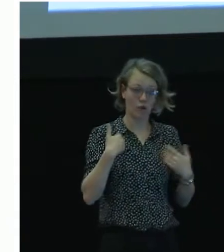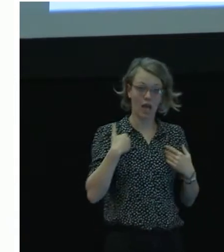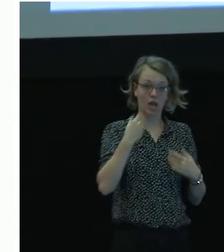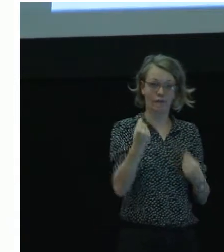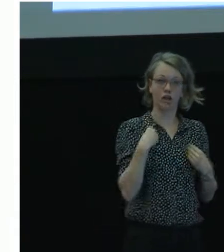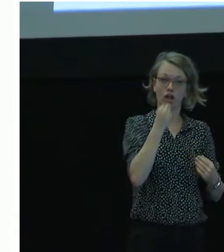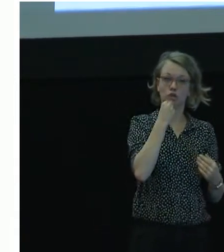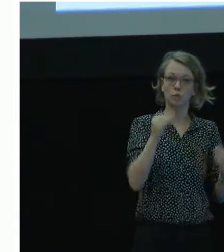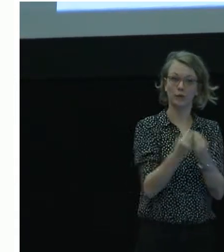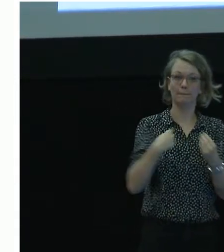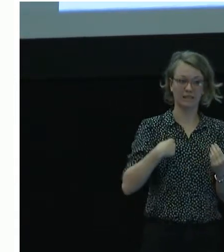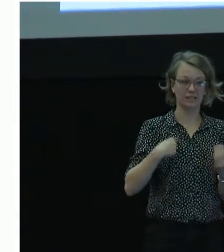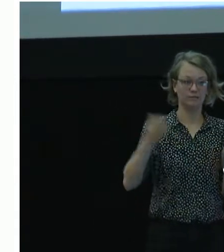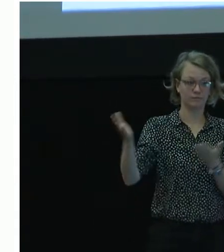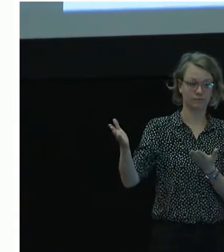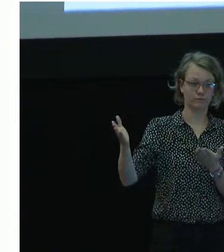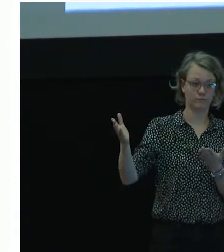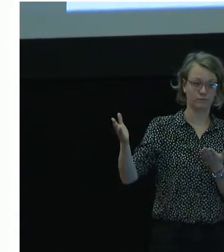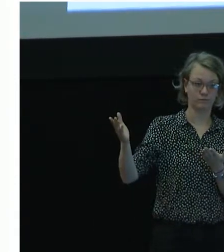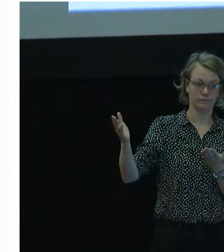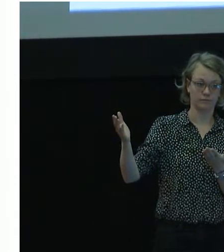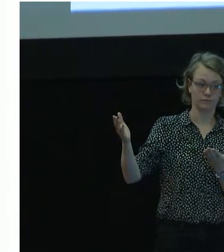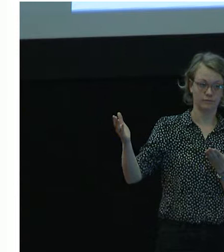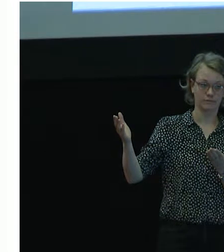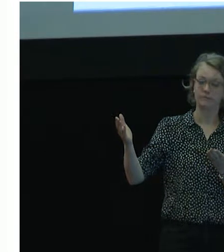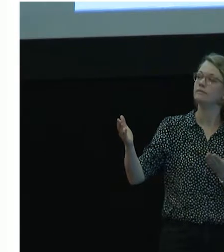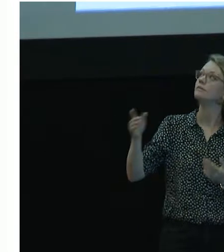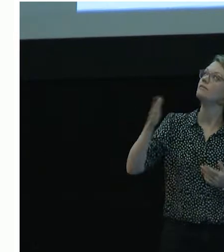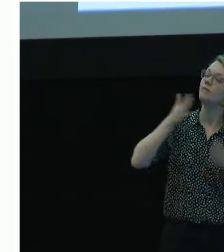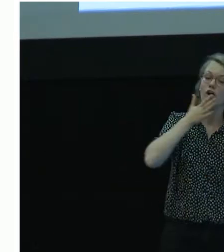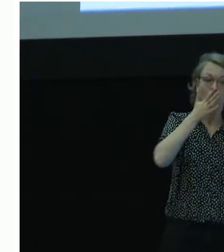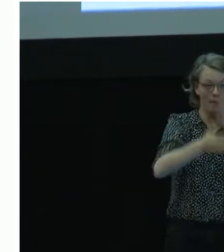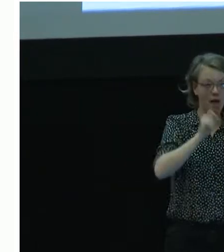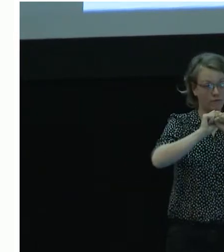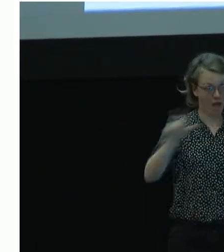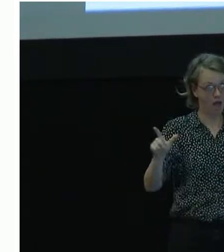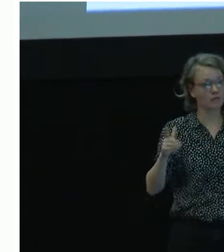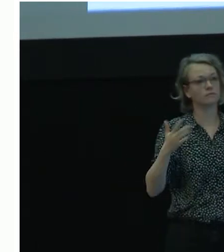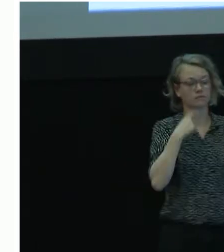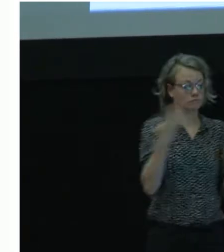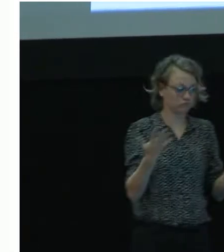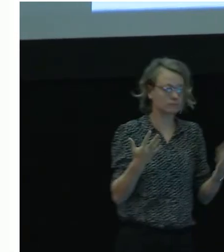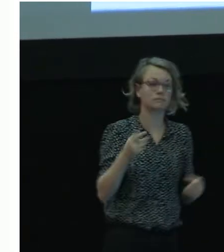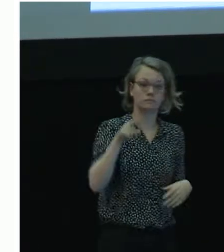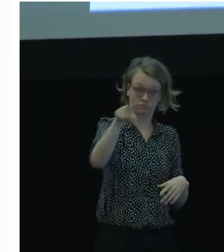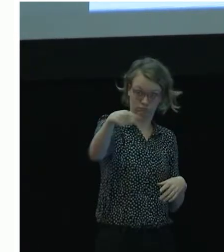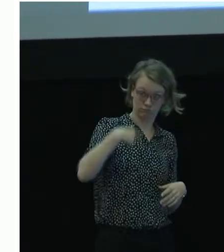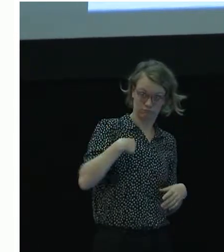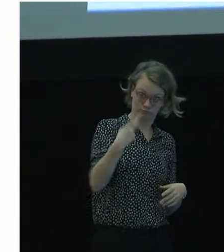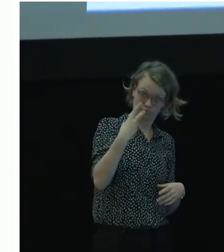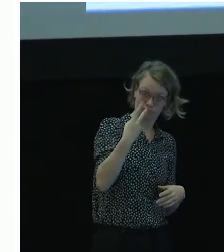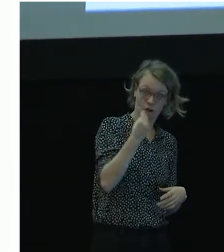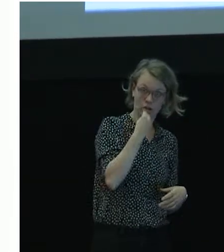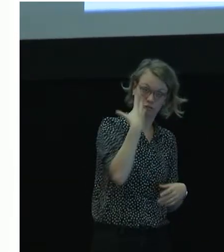English, just to make it easier. Would you like to have lunch with me? That would be a normal English sentence. And if you were to